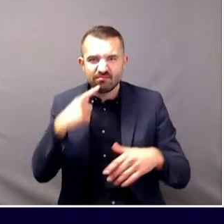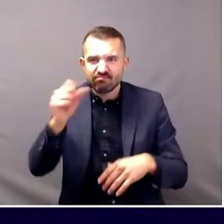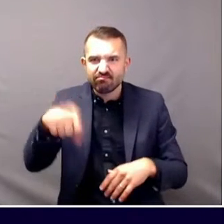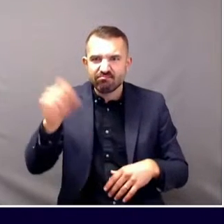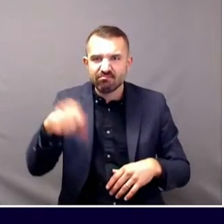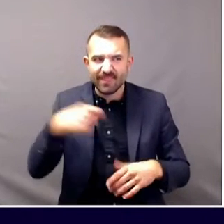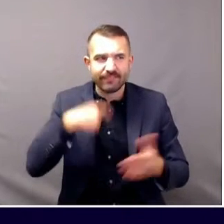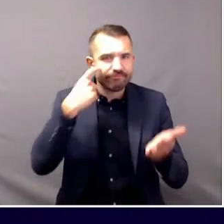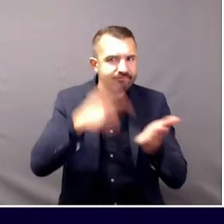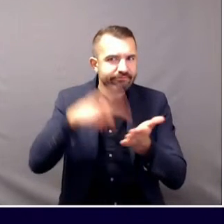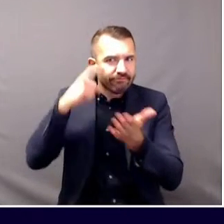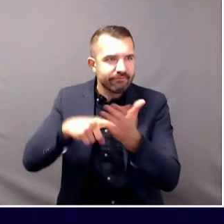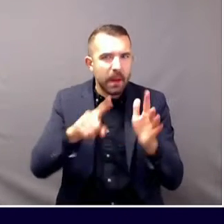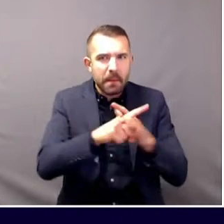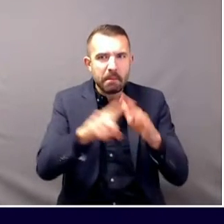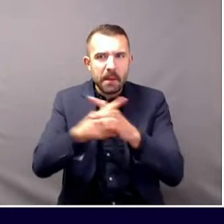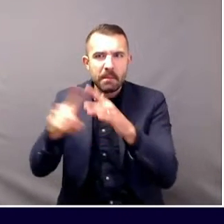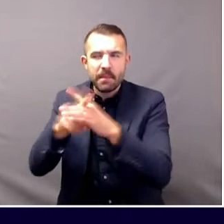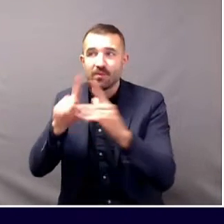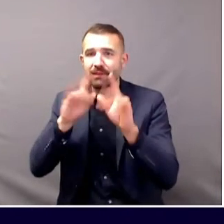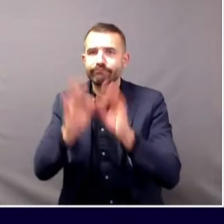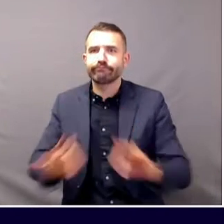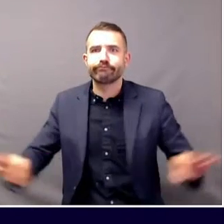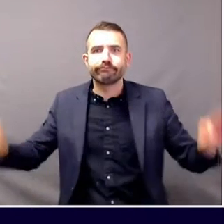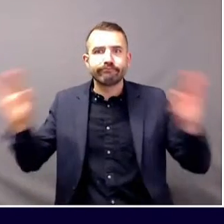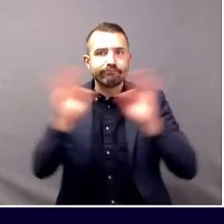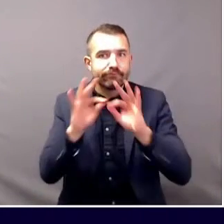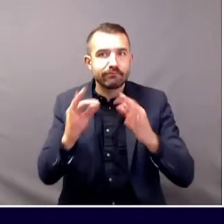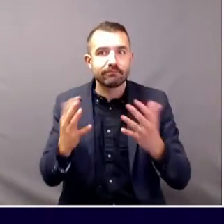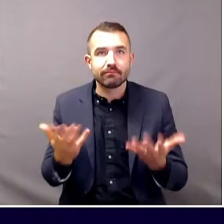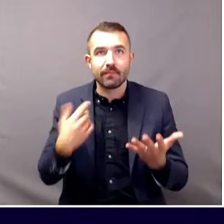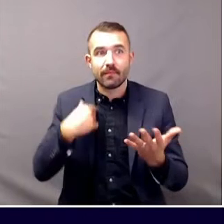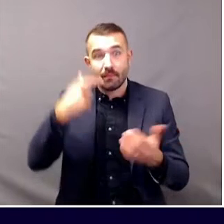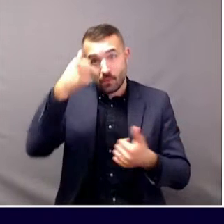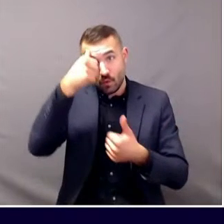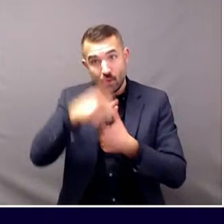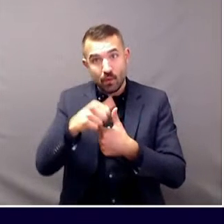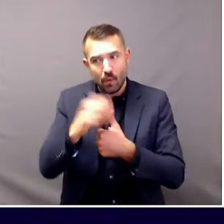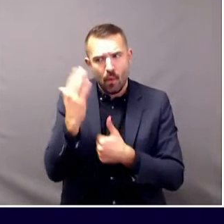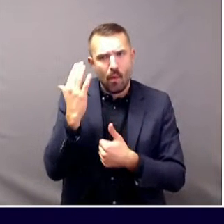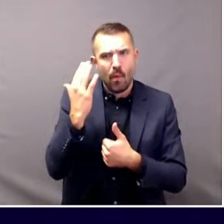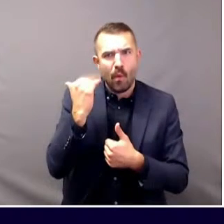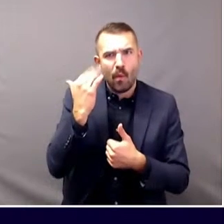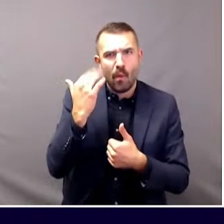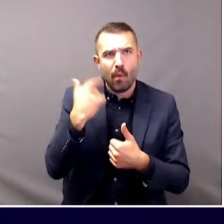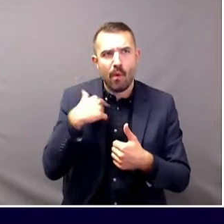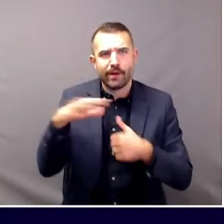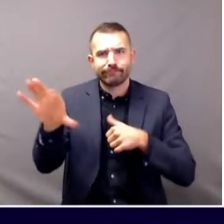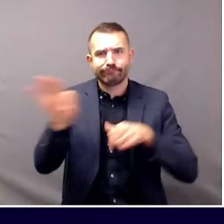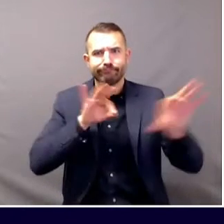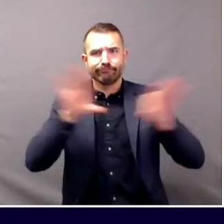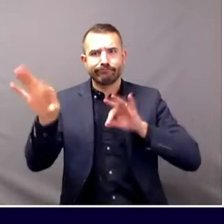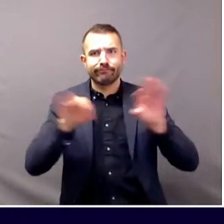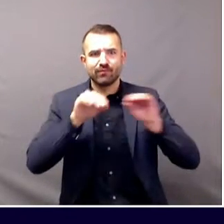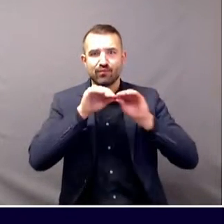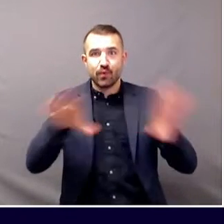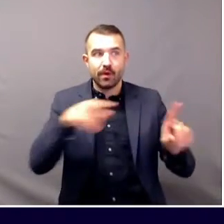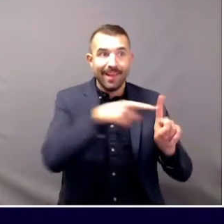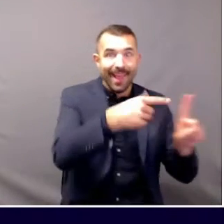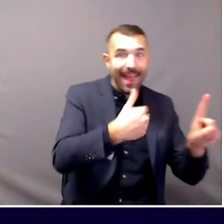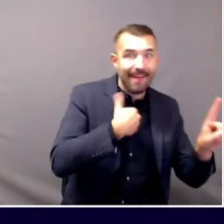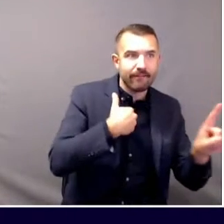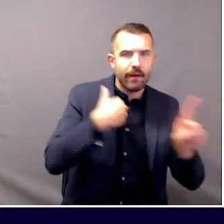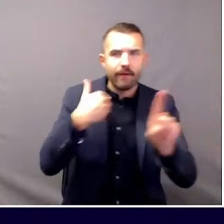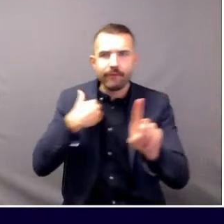one of the reasons we are able to detect and piece together what's happening with these outbreaks is because we have